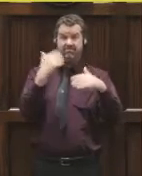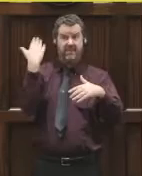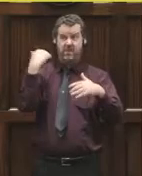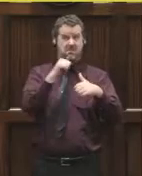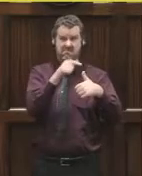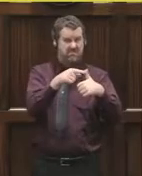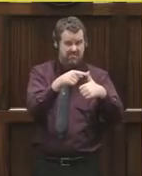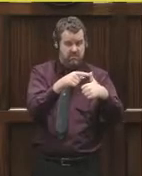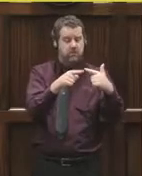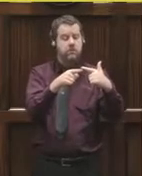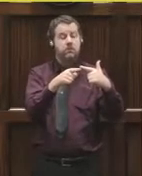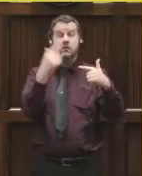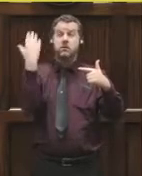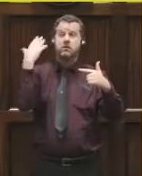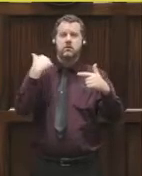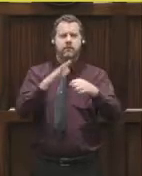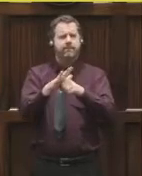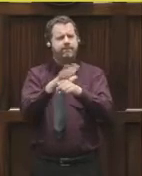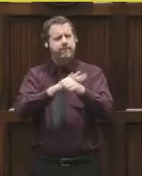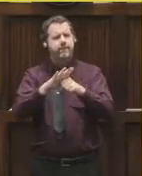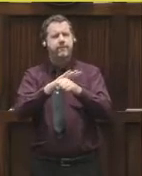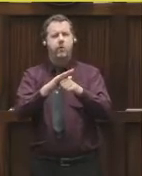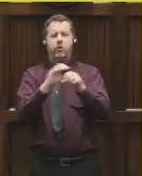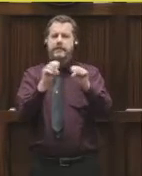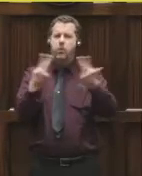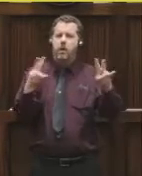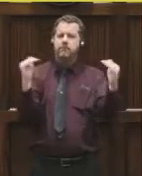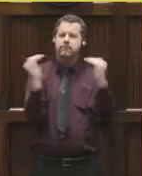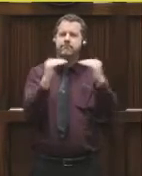equal access to education because of the lack of